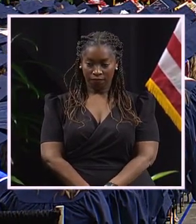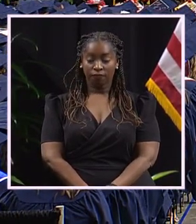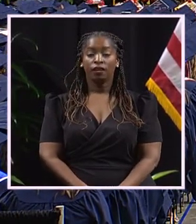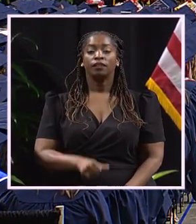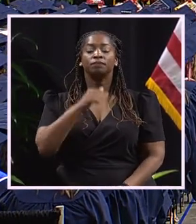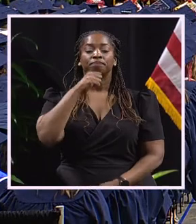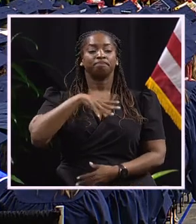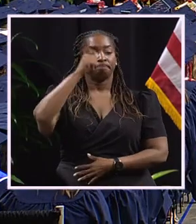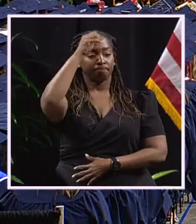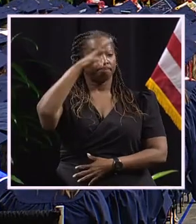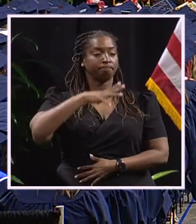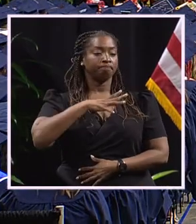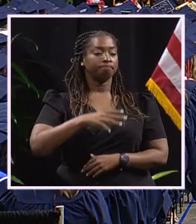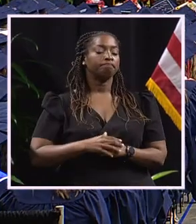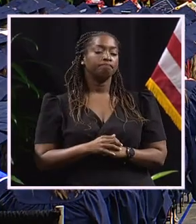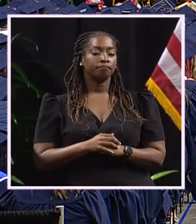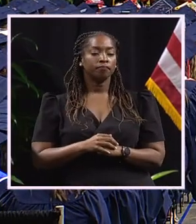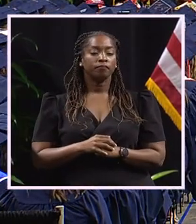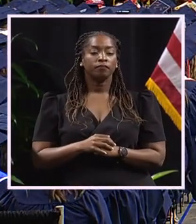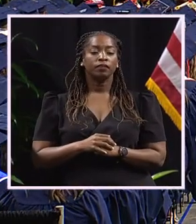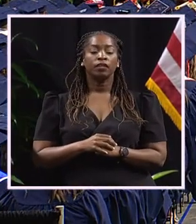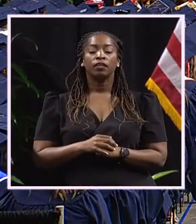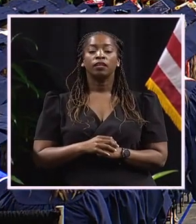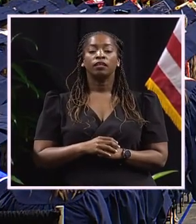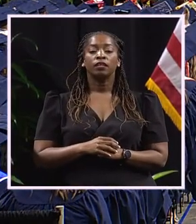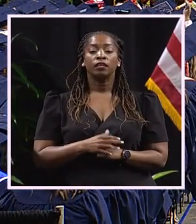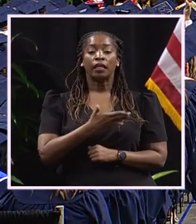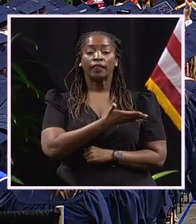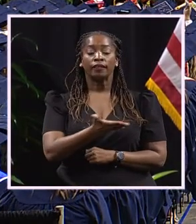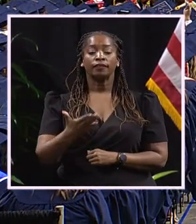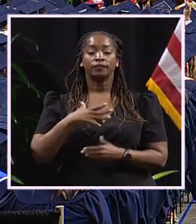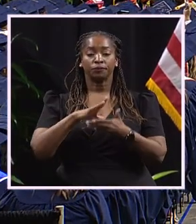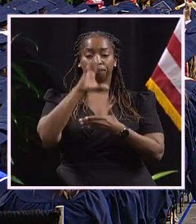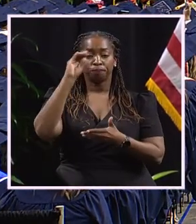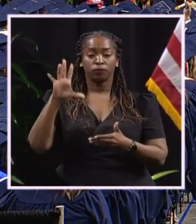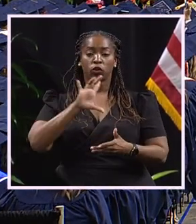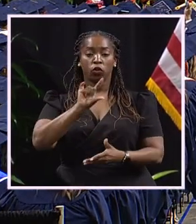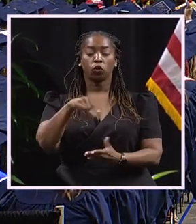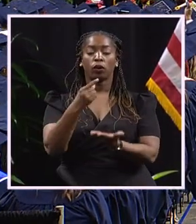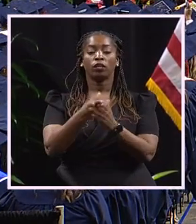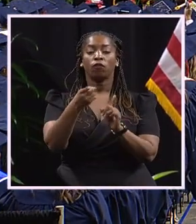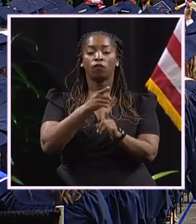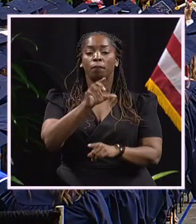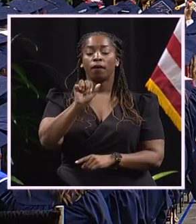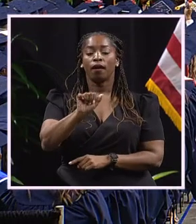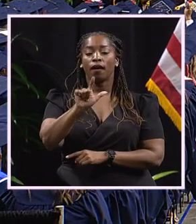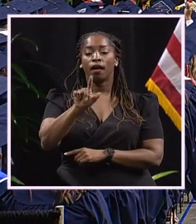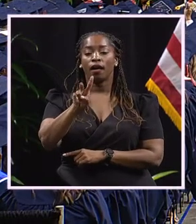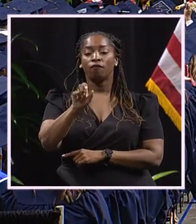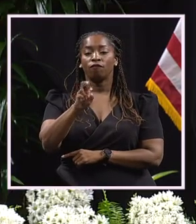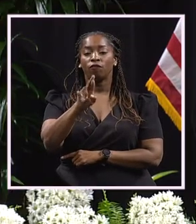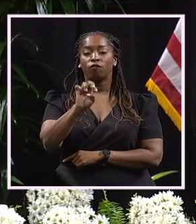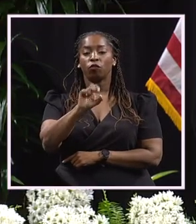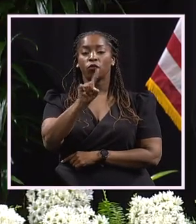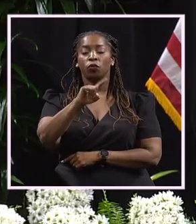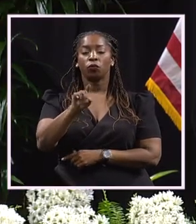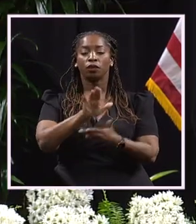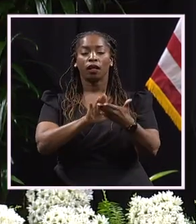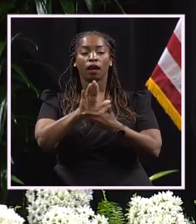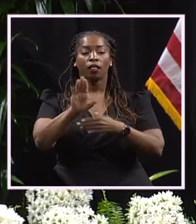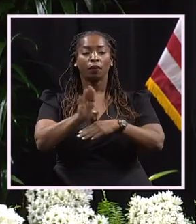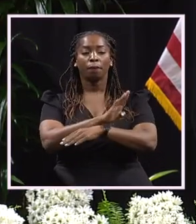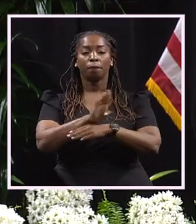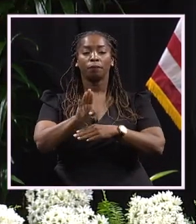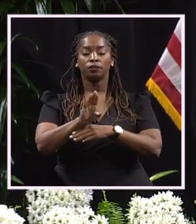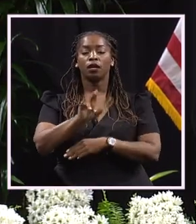Ladies and gentlemen, the following students are graduating from the Alvarez College of Business. Kobe J.